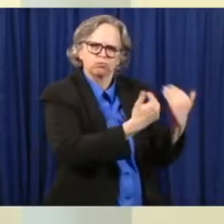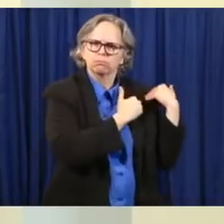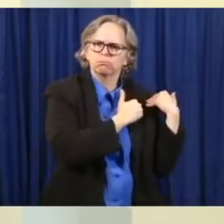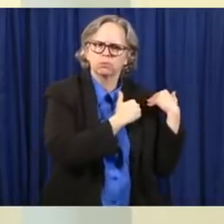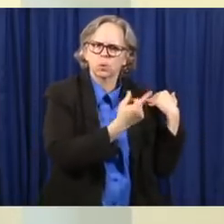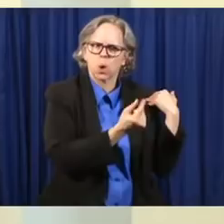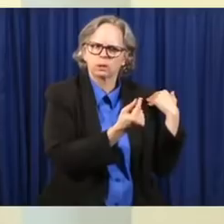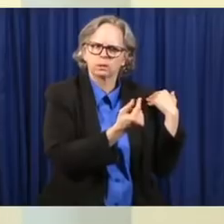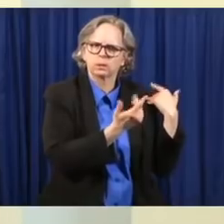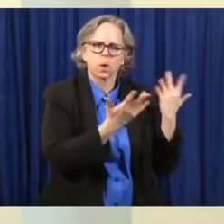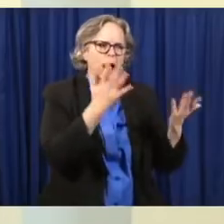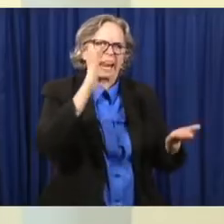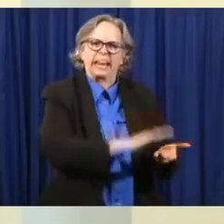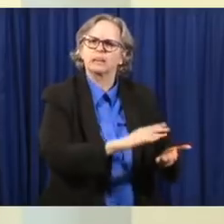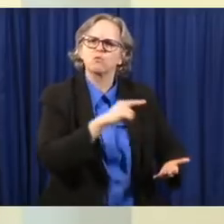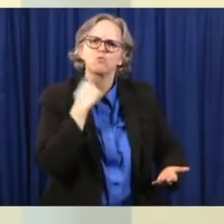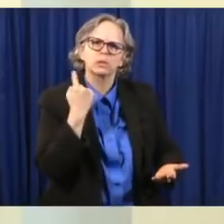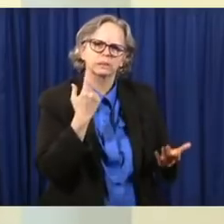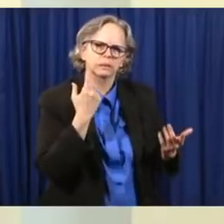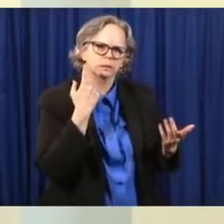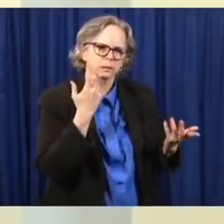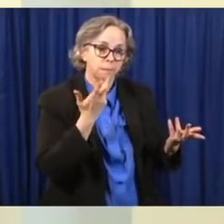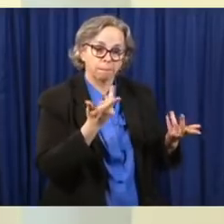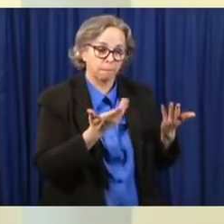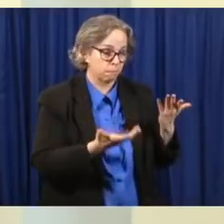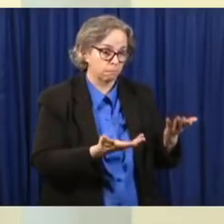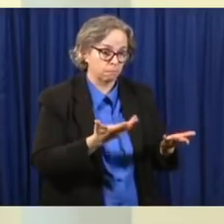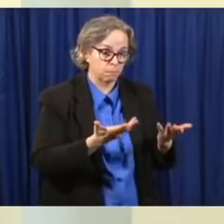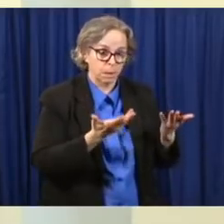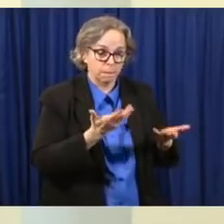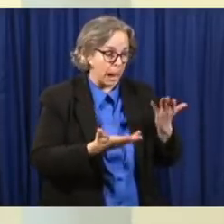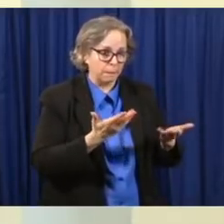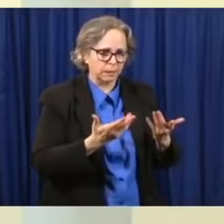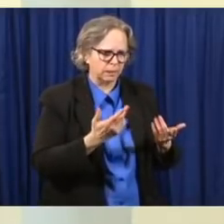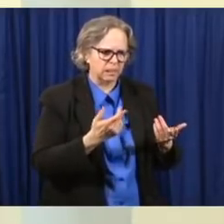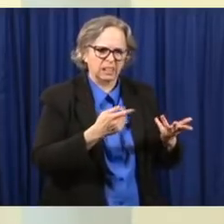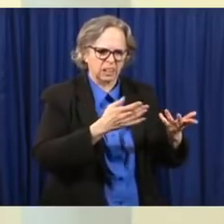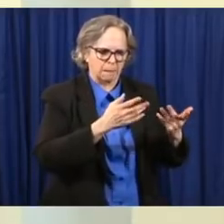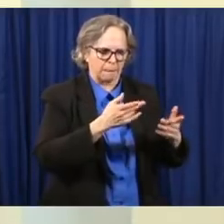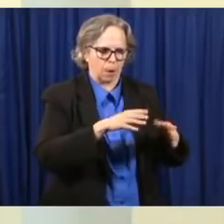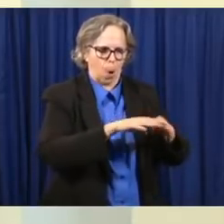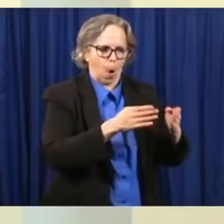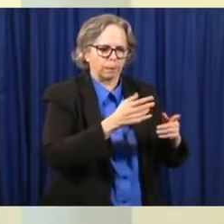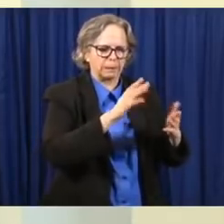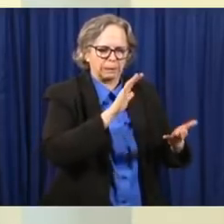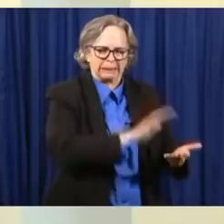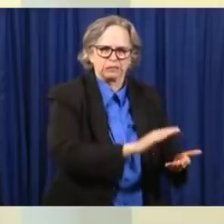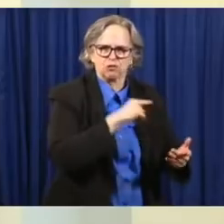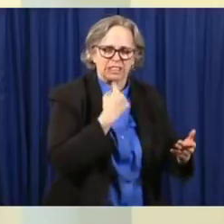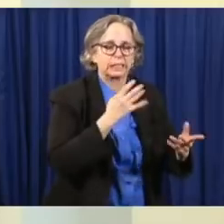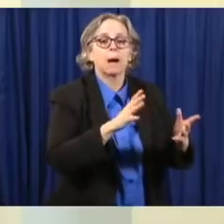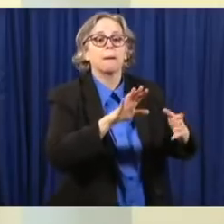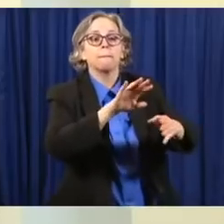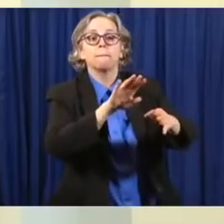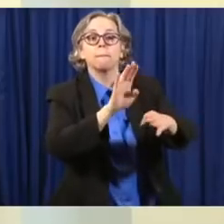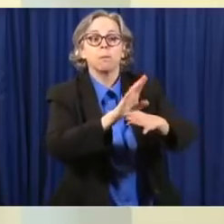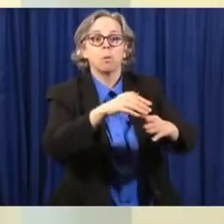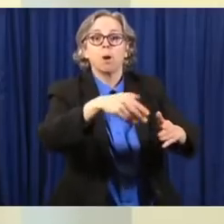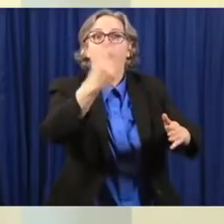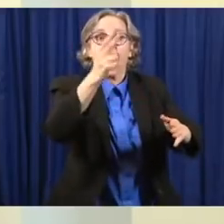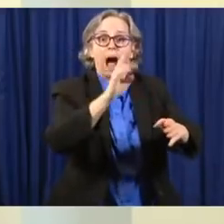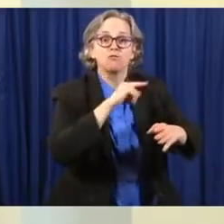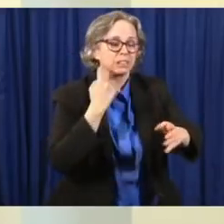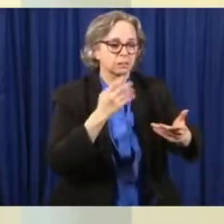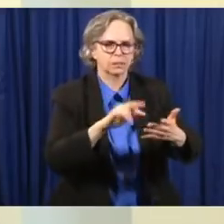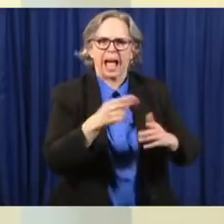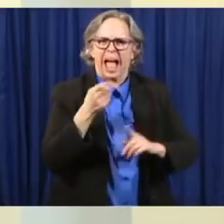to open up? And what are the more risky, and how you do that? And similarly, in each of those silos, we have to look